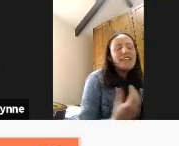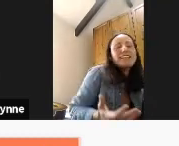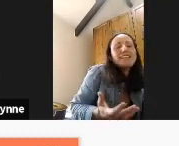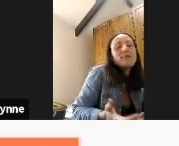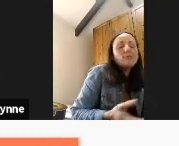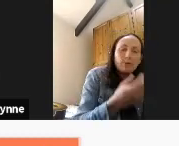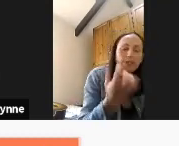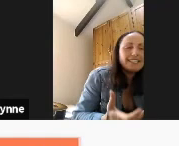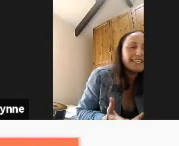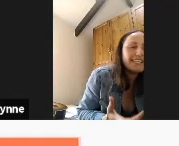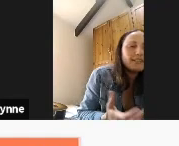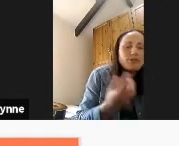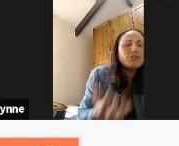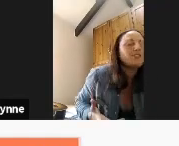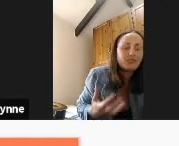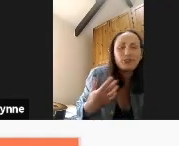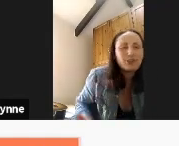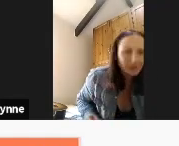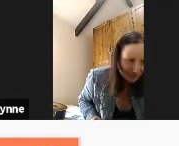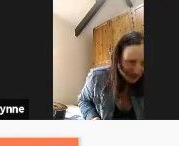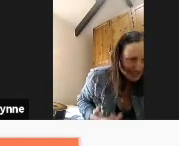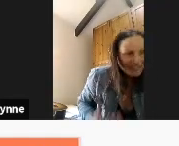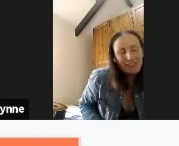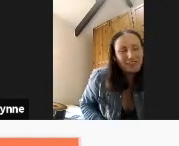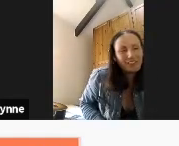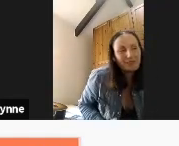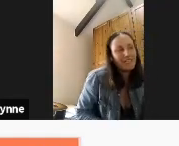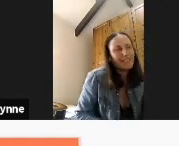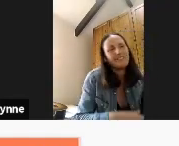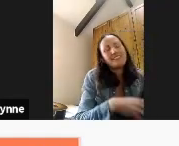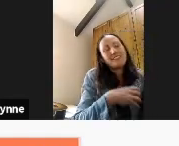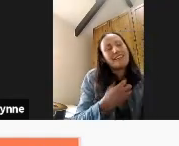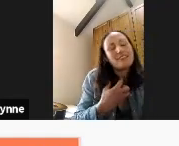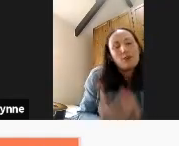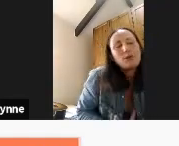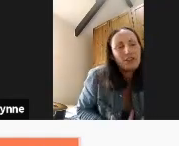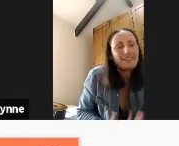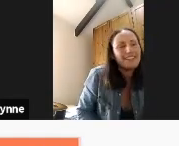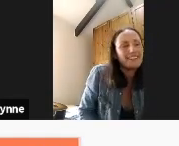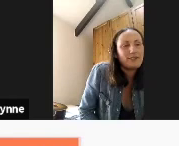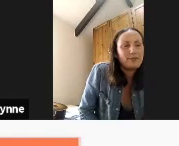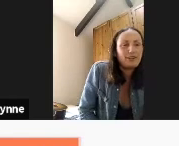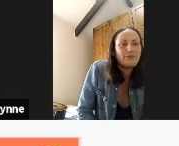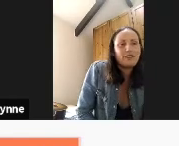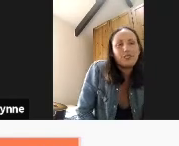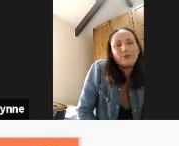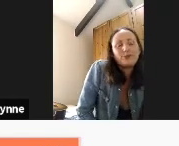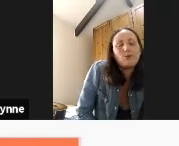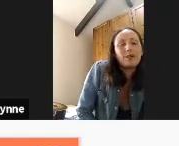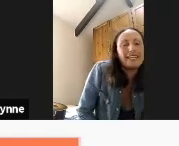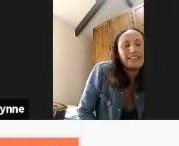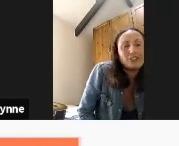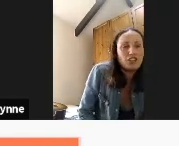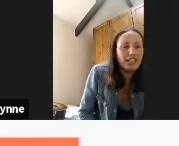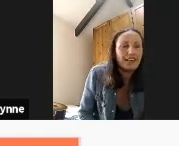So yeah, you know, by bringing together producers across the country and the world that are organizing in these community food hubs,